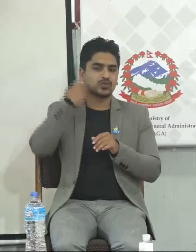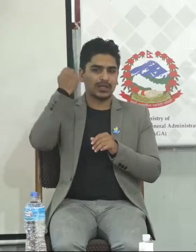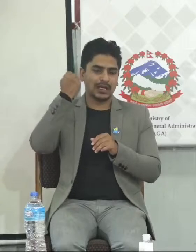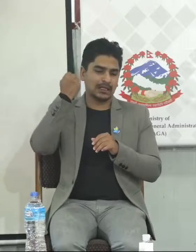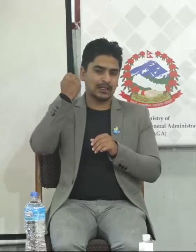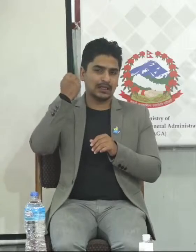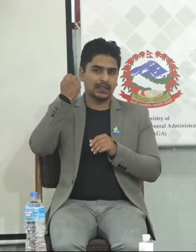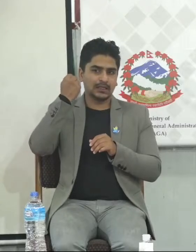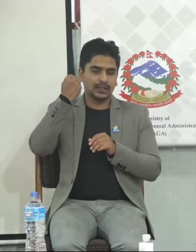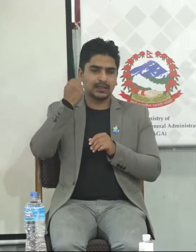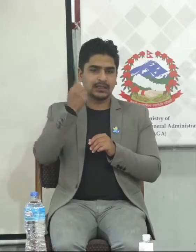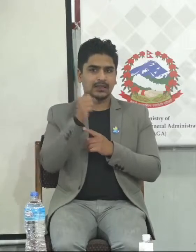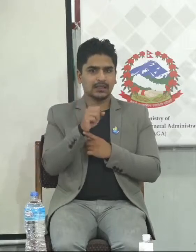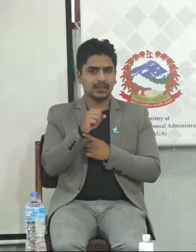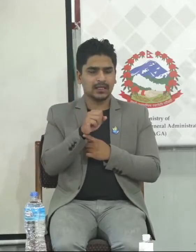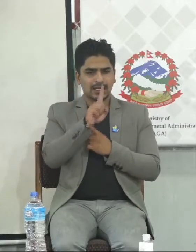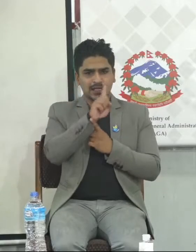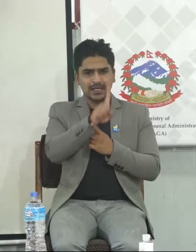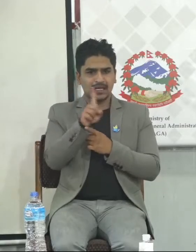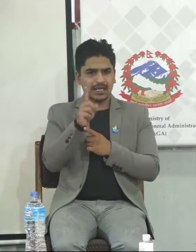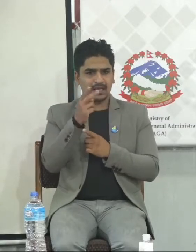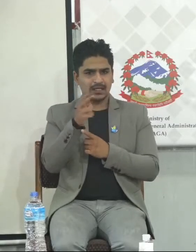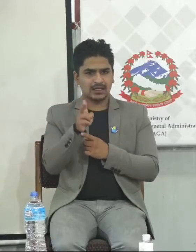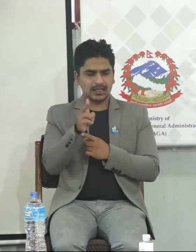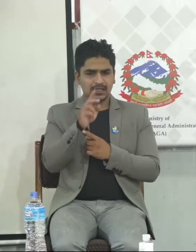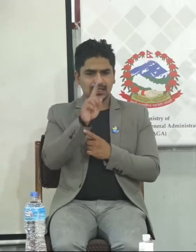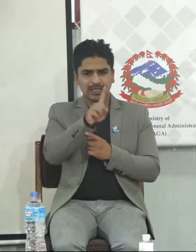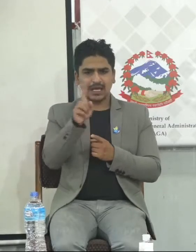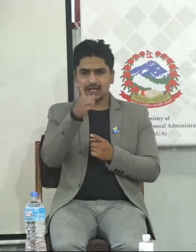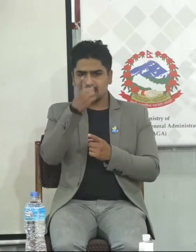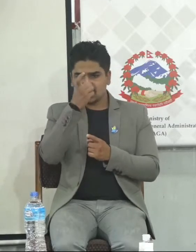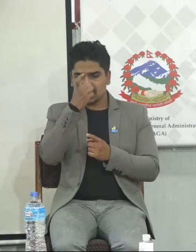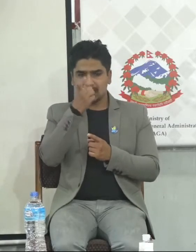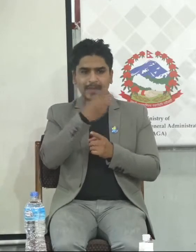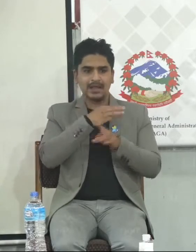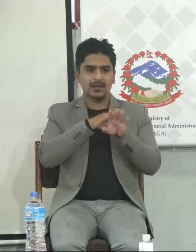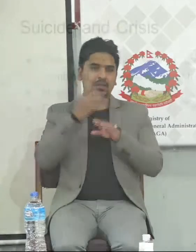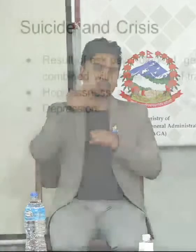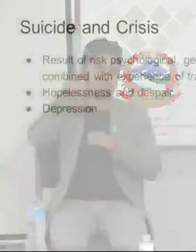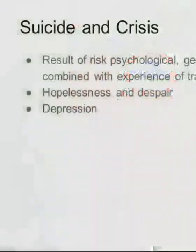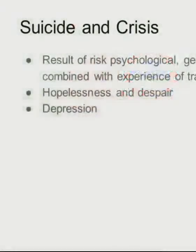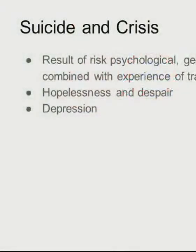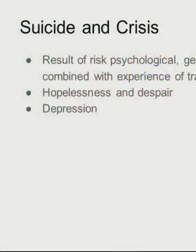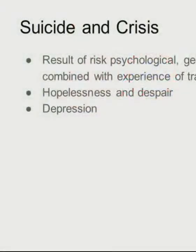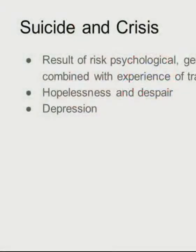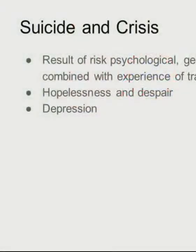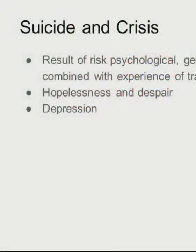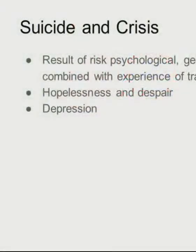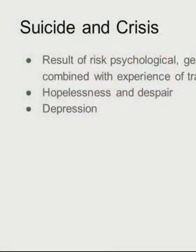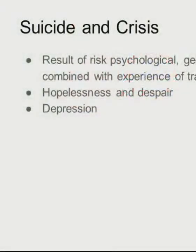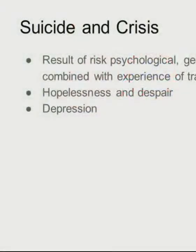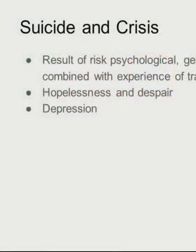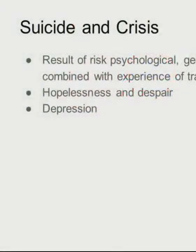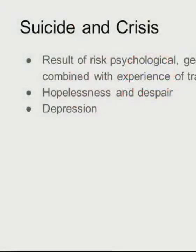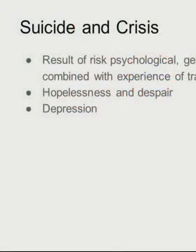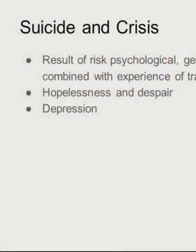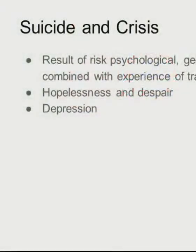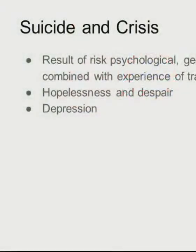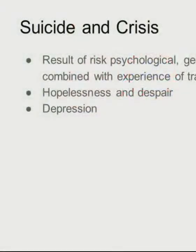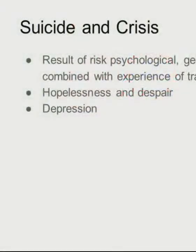Already there is a high rate of suicide, and this is triggering to the suicide, to committing suicide. Crisis always triggered the